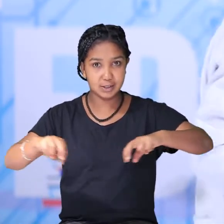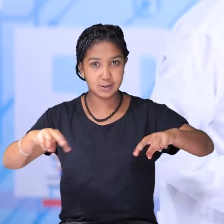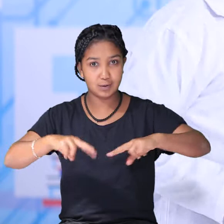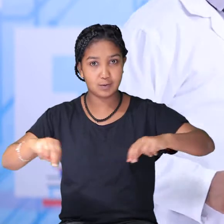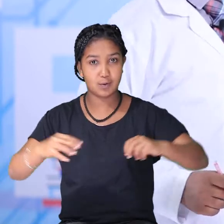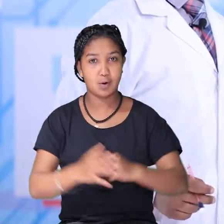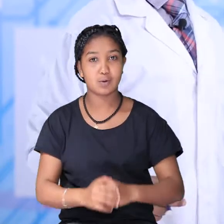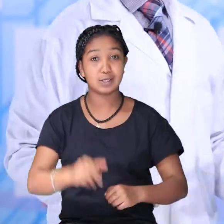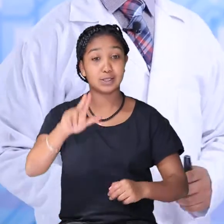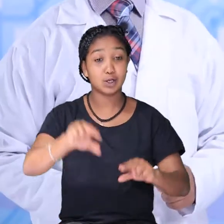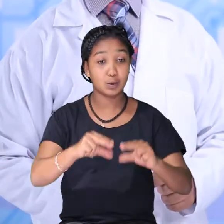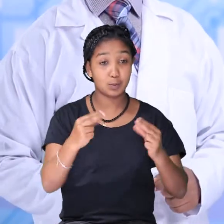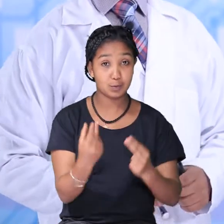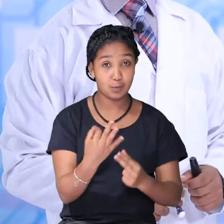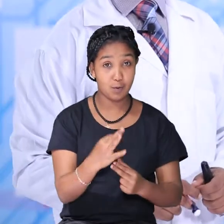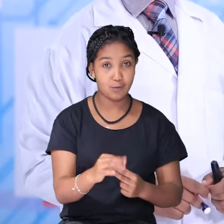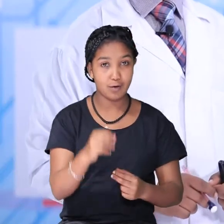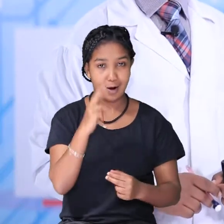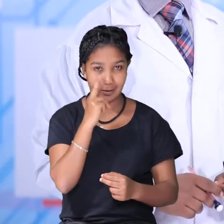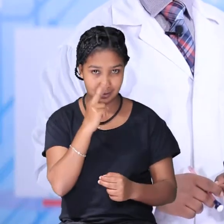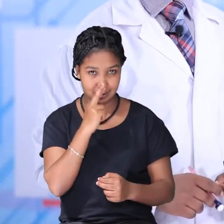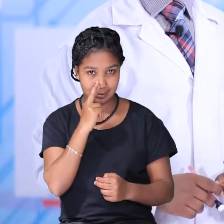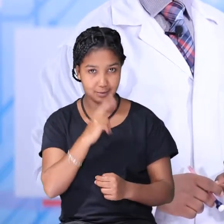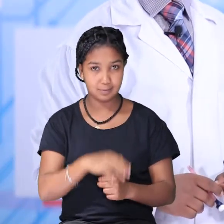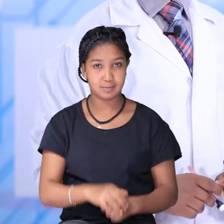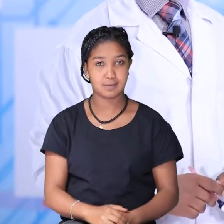in 3 groups of rats.